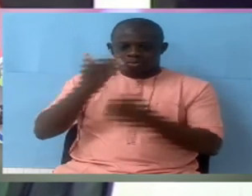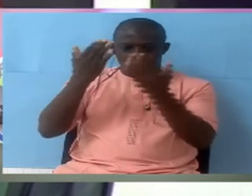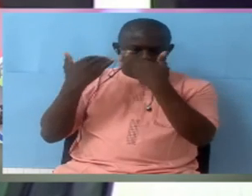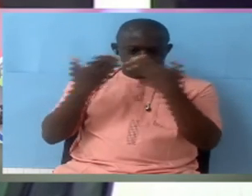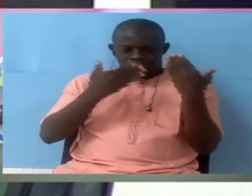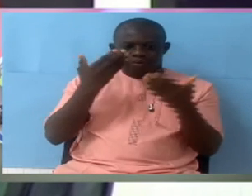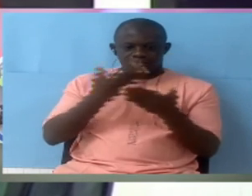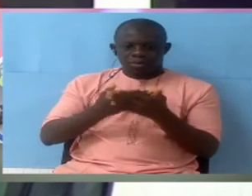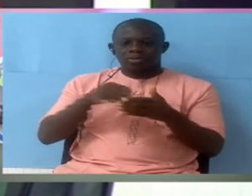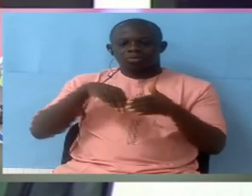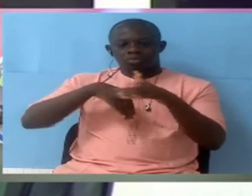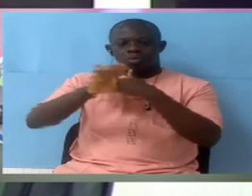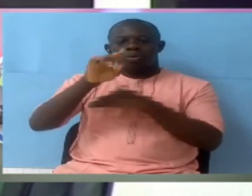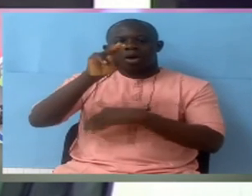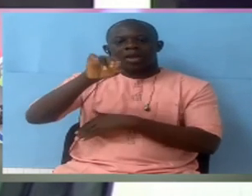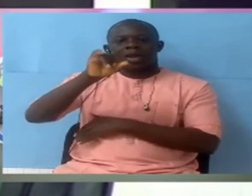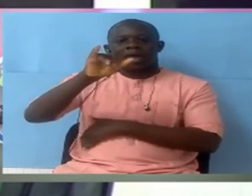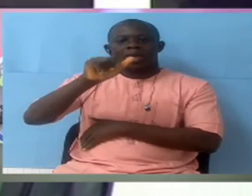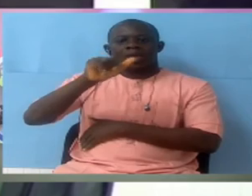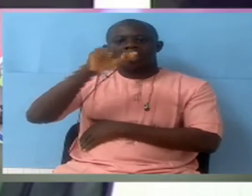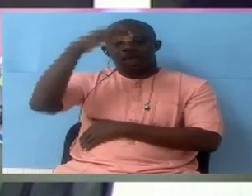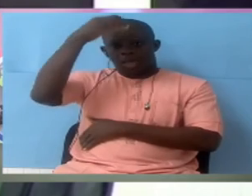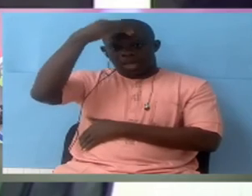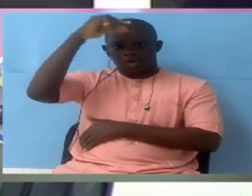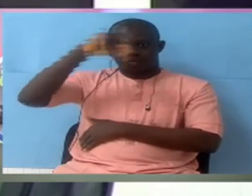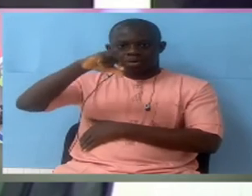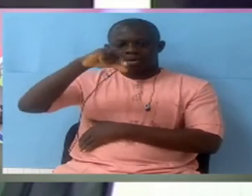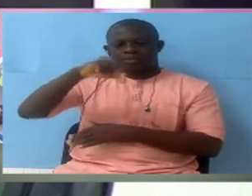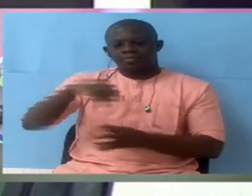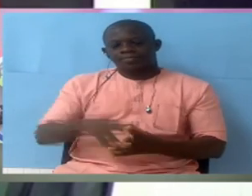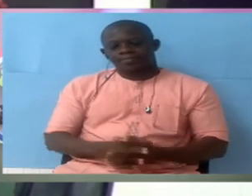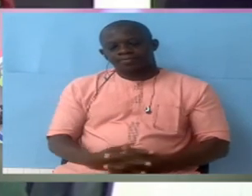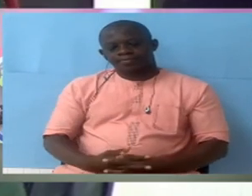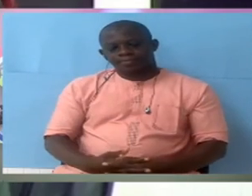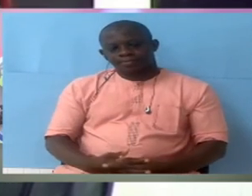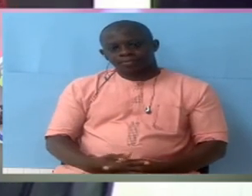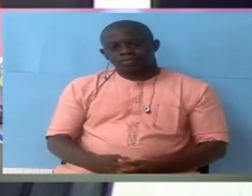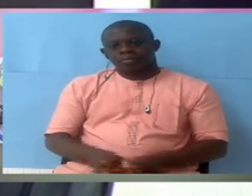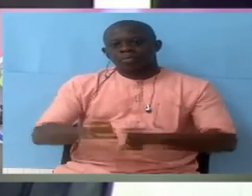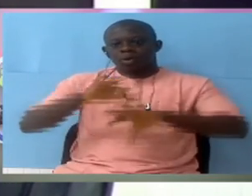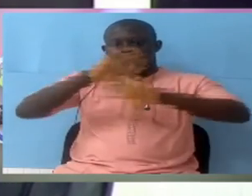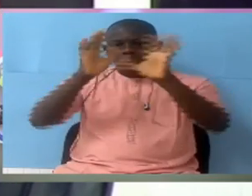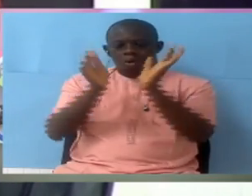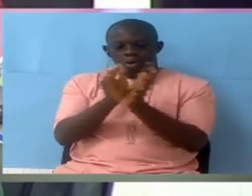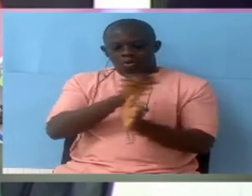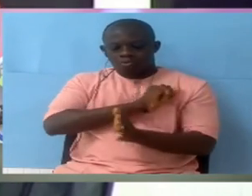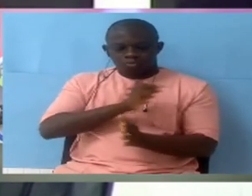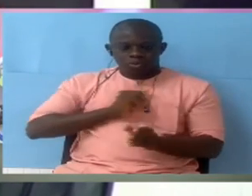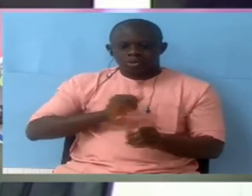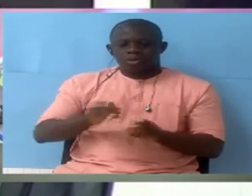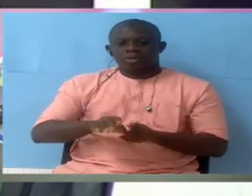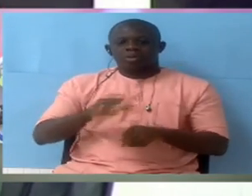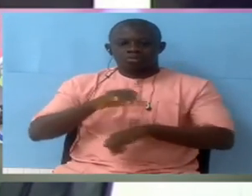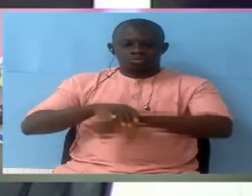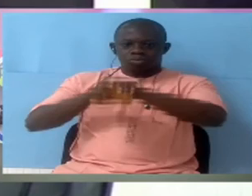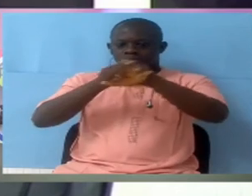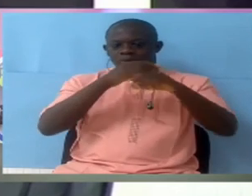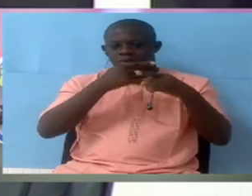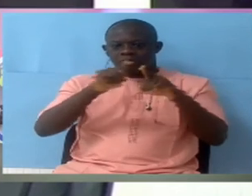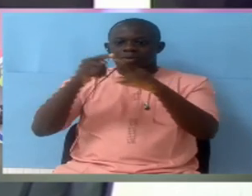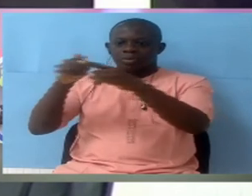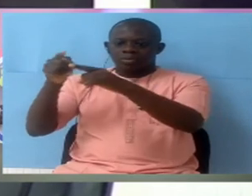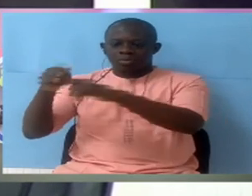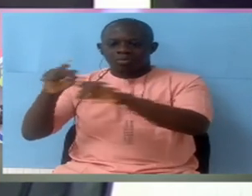to NIA headquarters. Ñun juroom ben ñu sangu dem ci NIA headquarters. All of us, we are placed in different rooms,